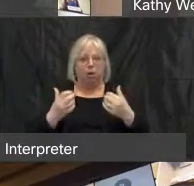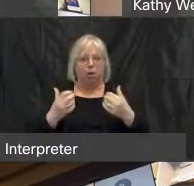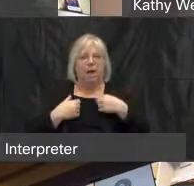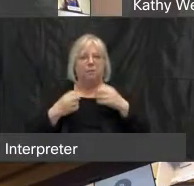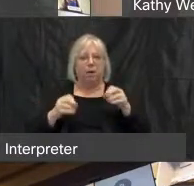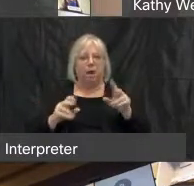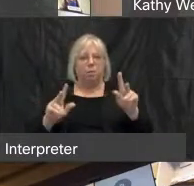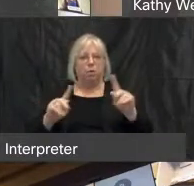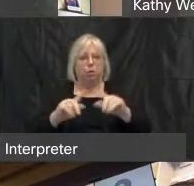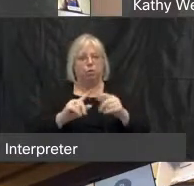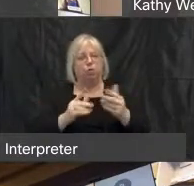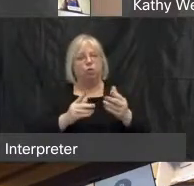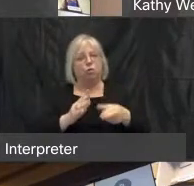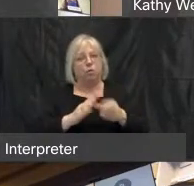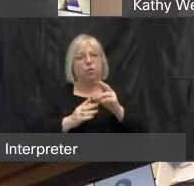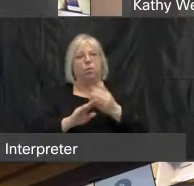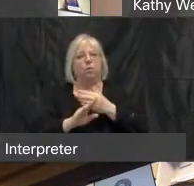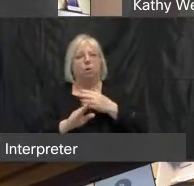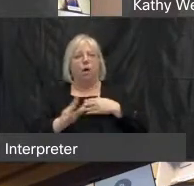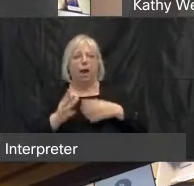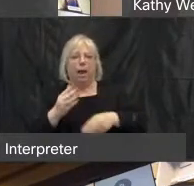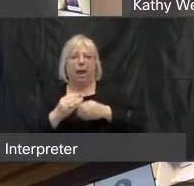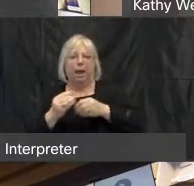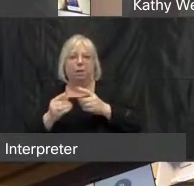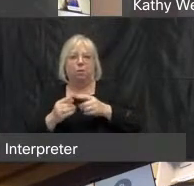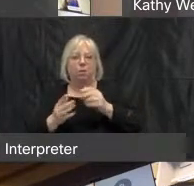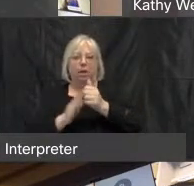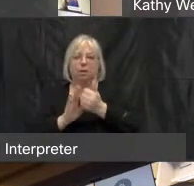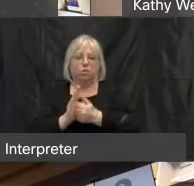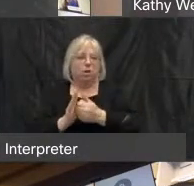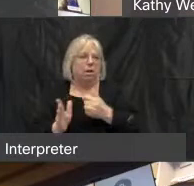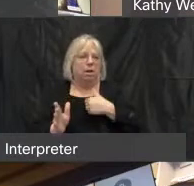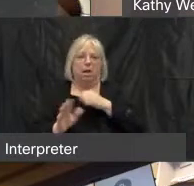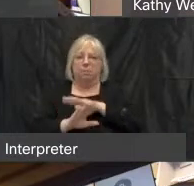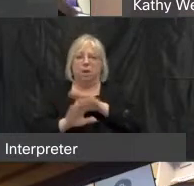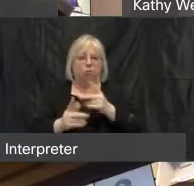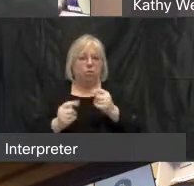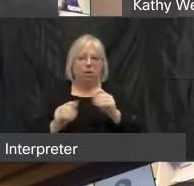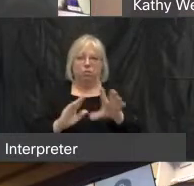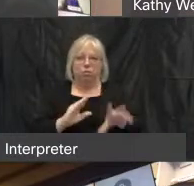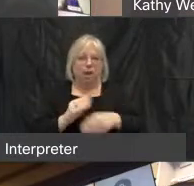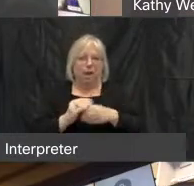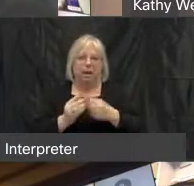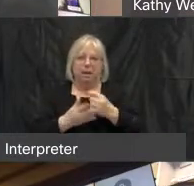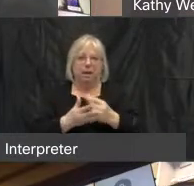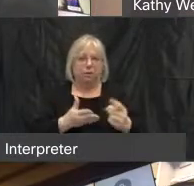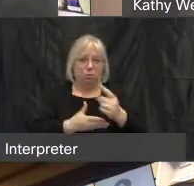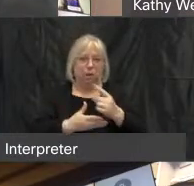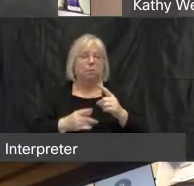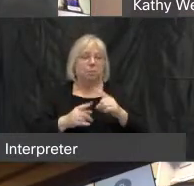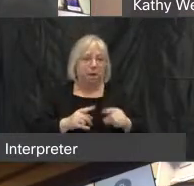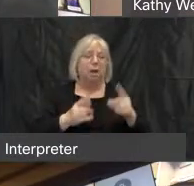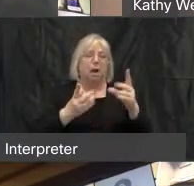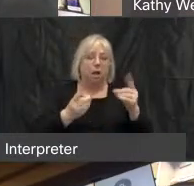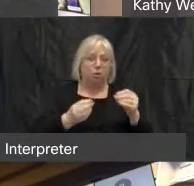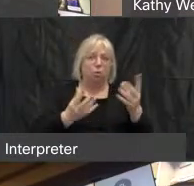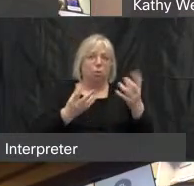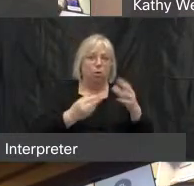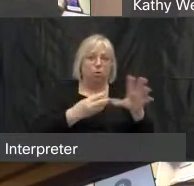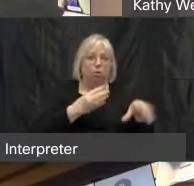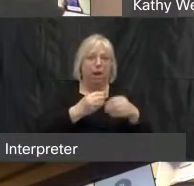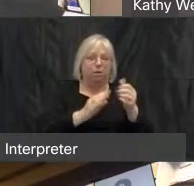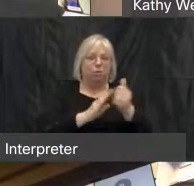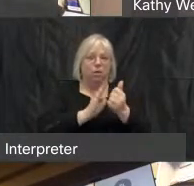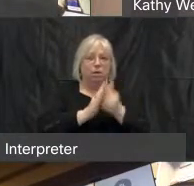it before I add it to the agenda. I'm not trying to add it next week, but I do want to get it added in there. So, but